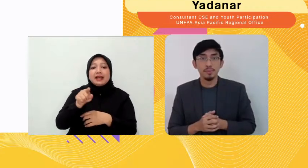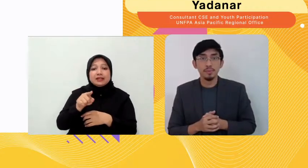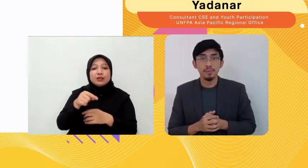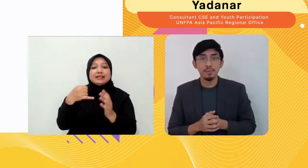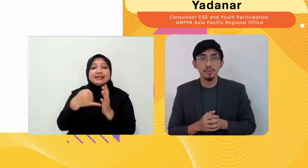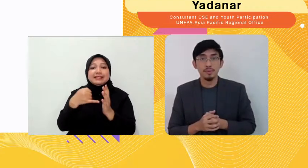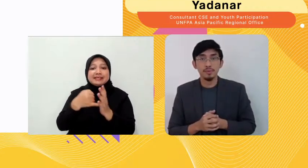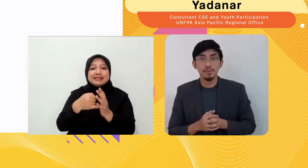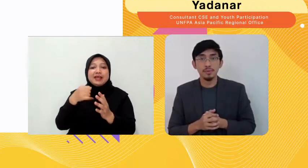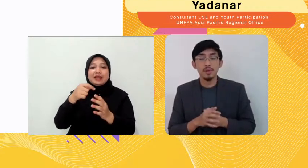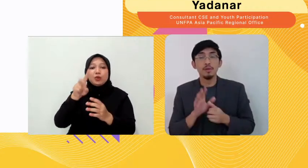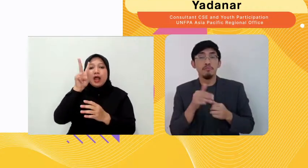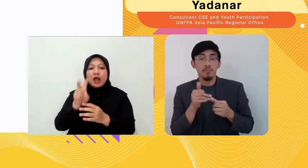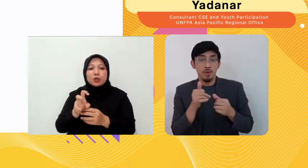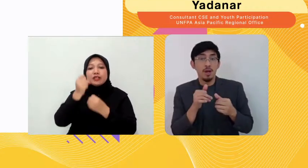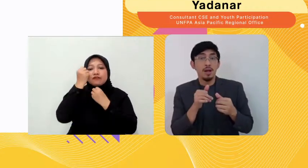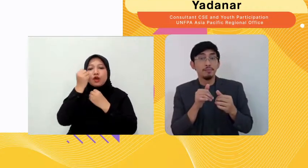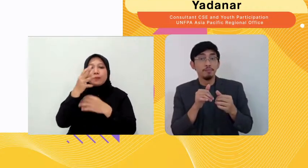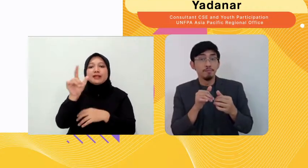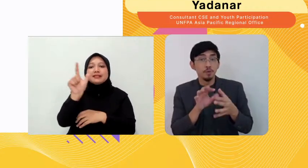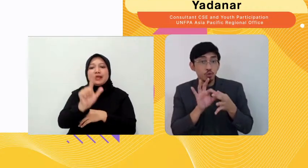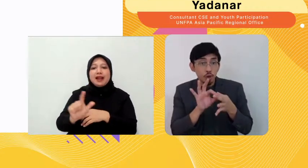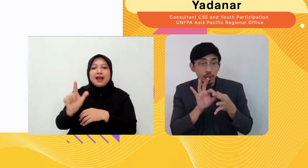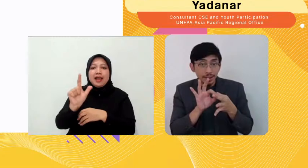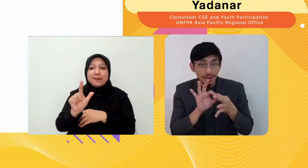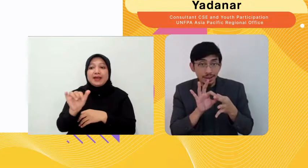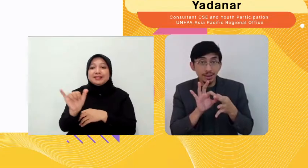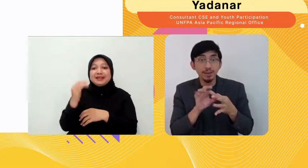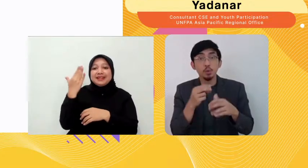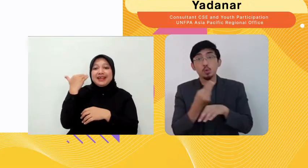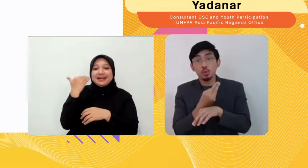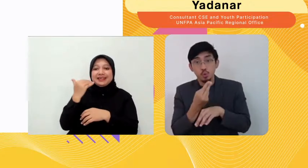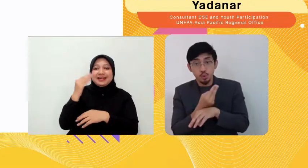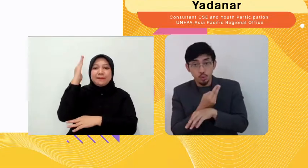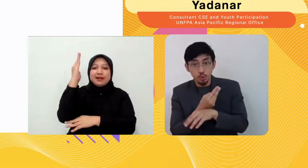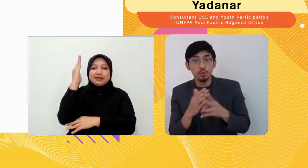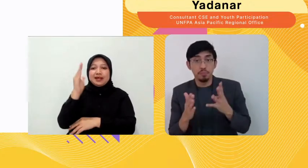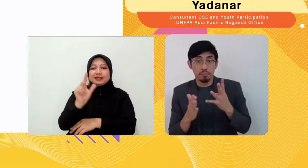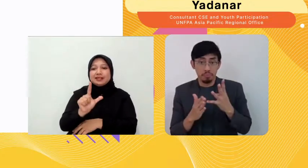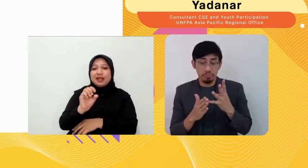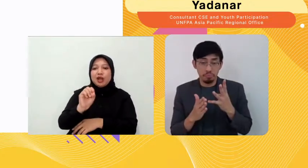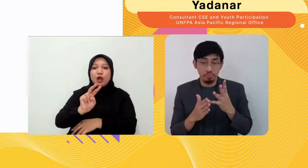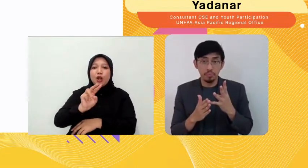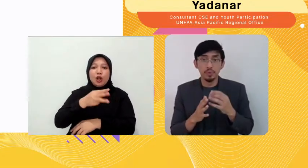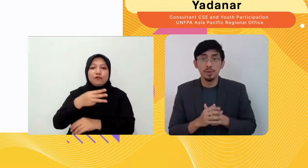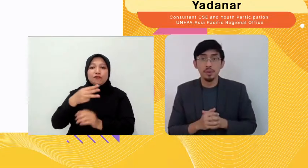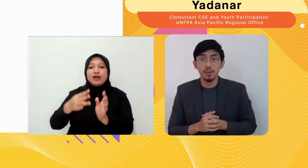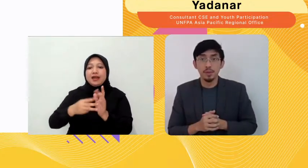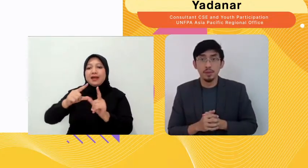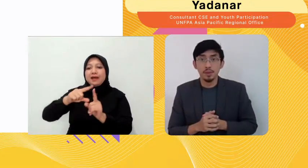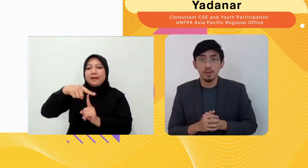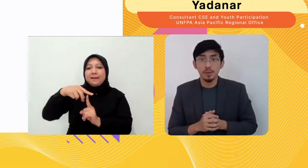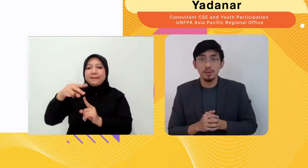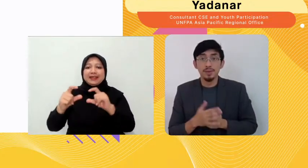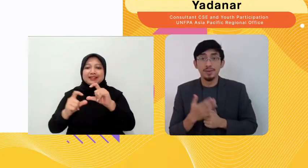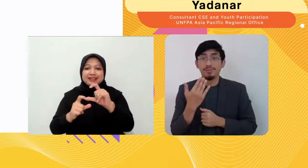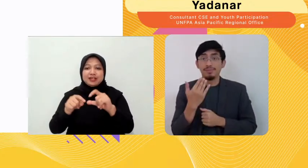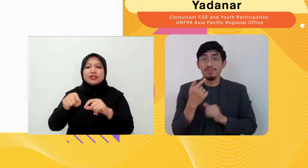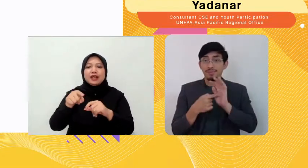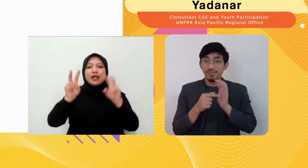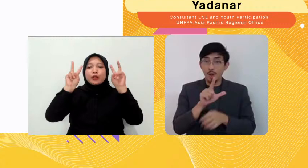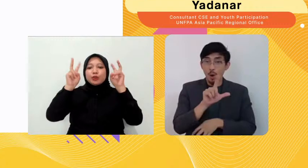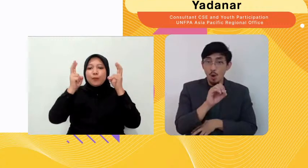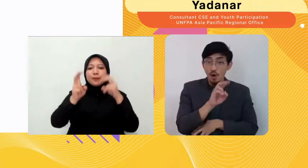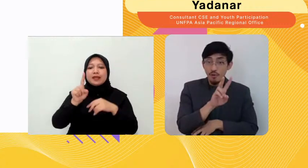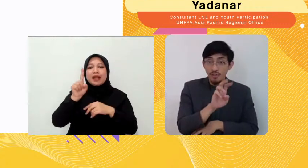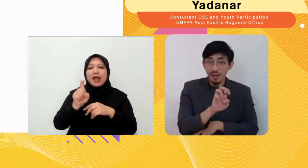mentioned during the Love Matters presentation that the topic covers like a range of topics related